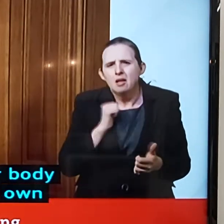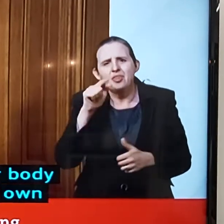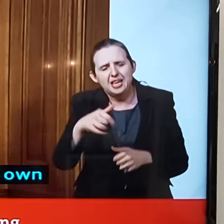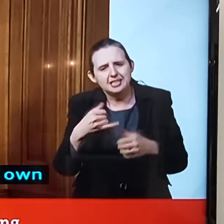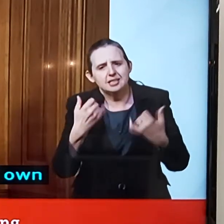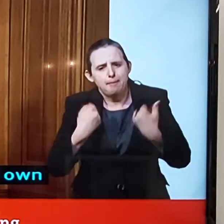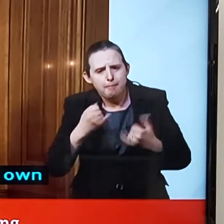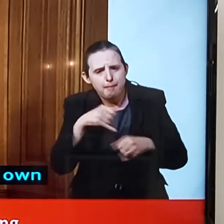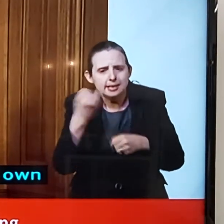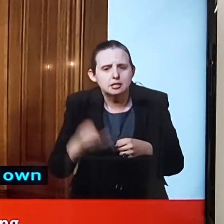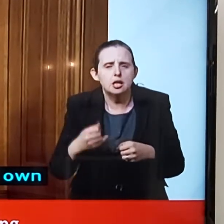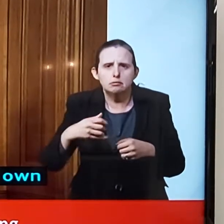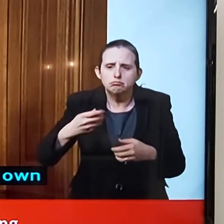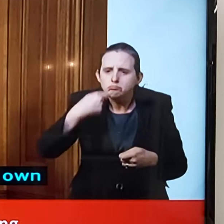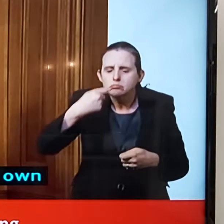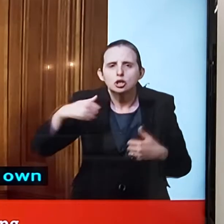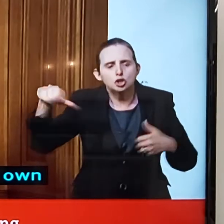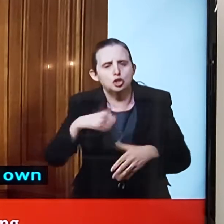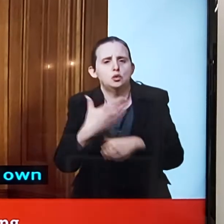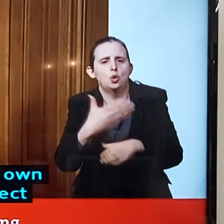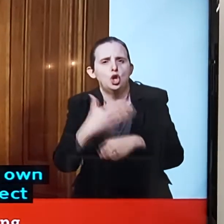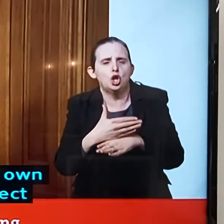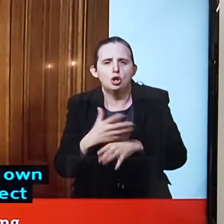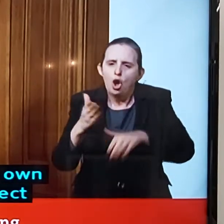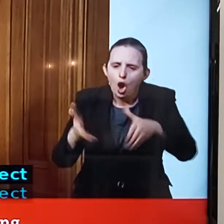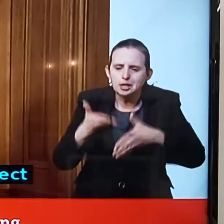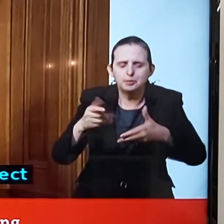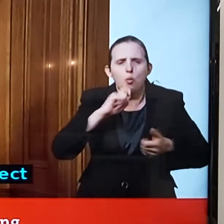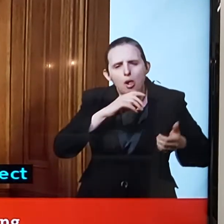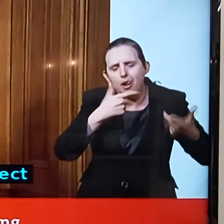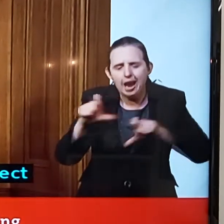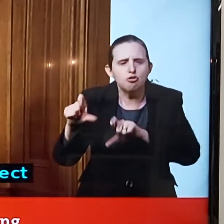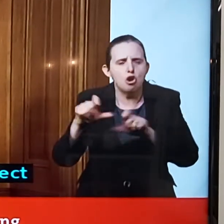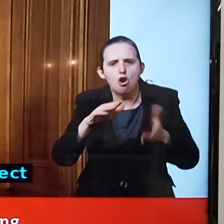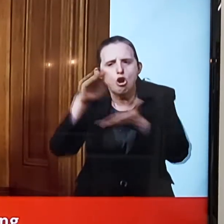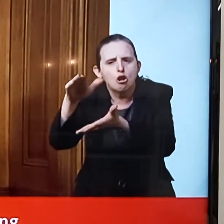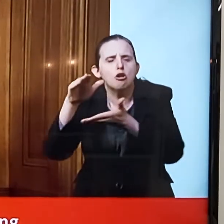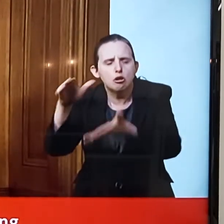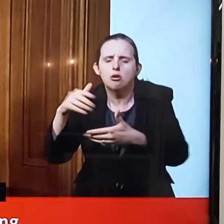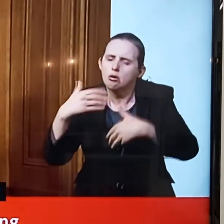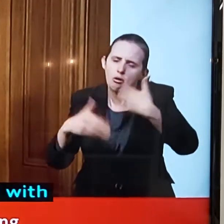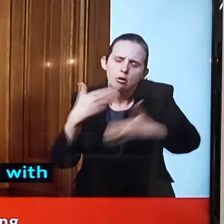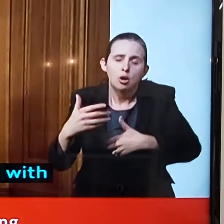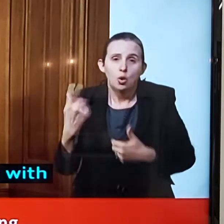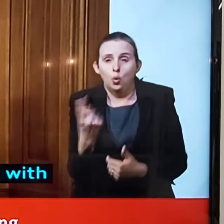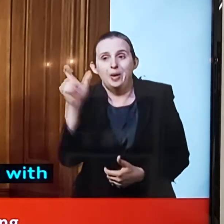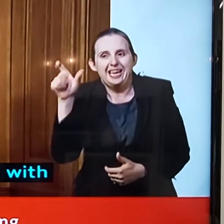this virus, and we expect that hospitals will continue to give it, which they are doing at a very, very high level, to